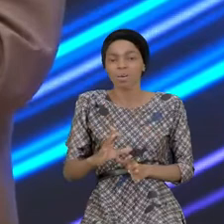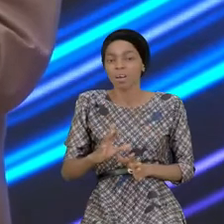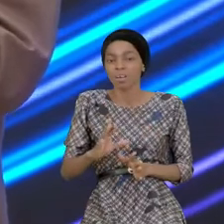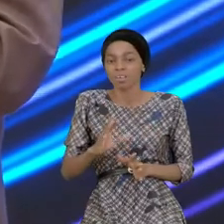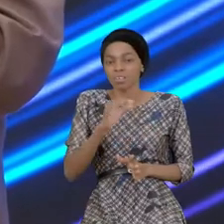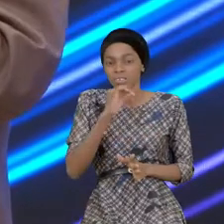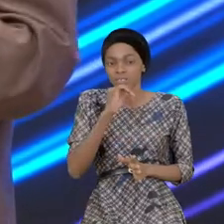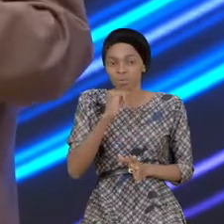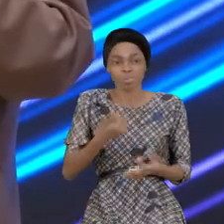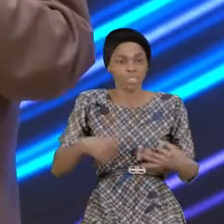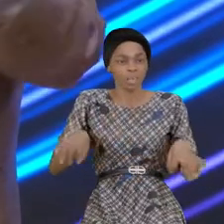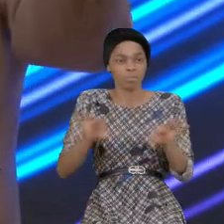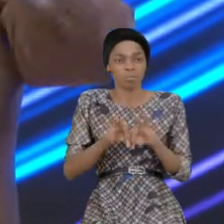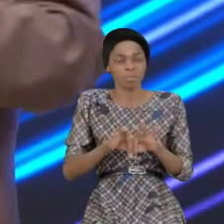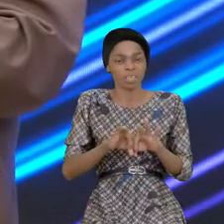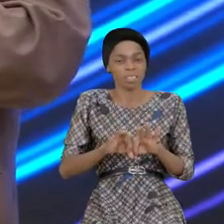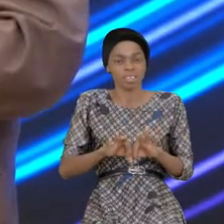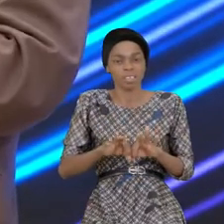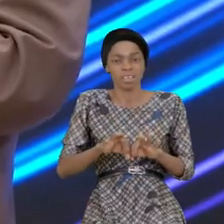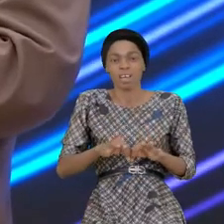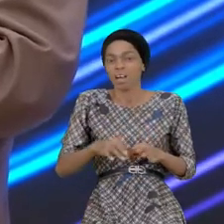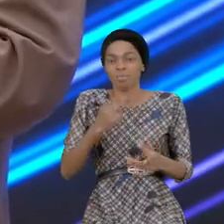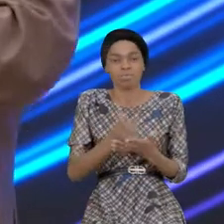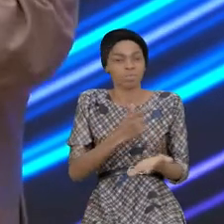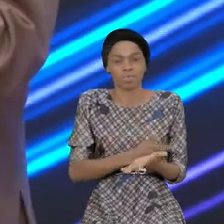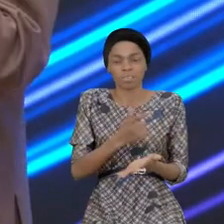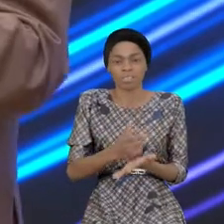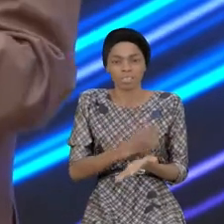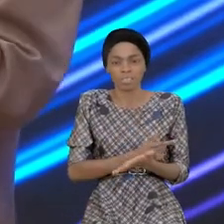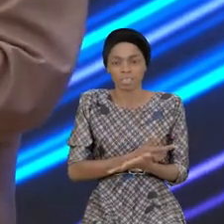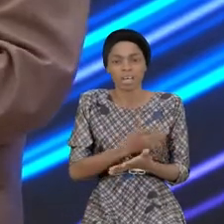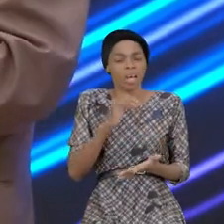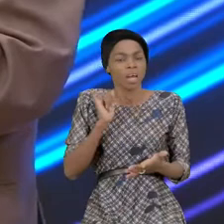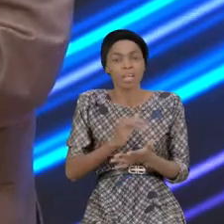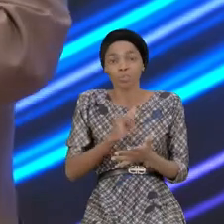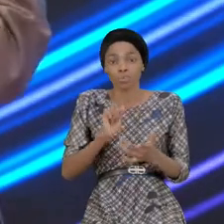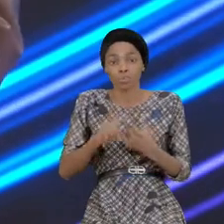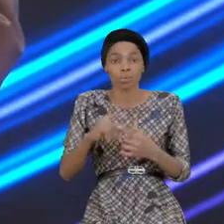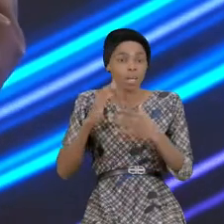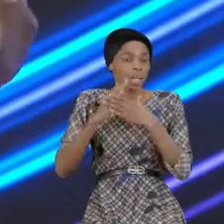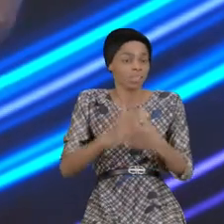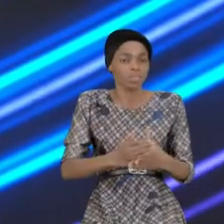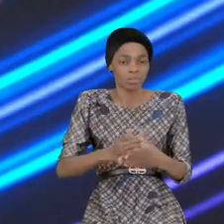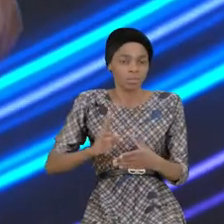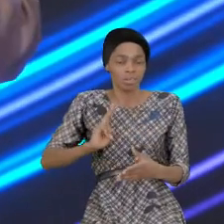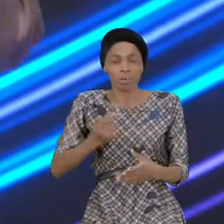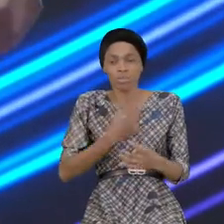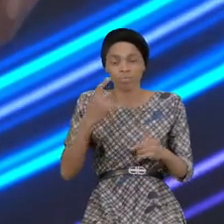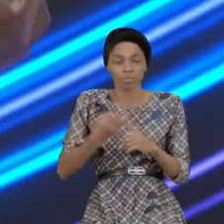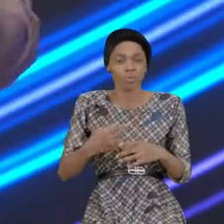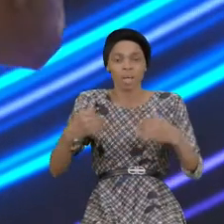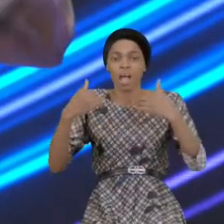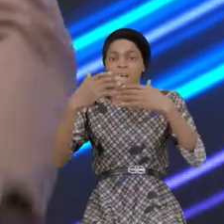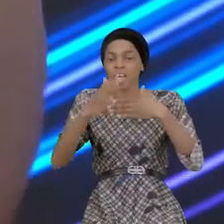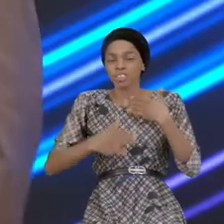us from enjoying our fellowship, enjoying intimacy, enjoying the marriage and